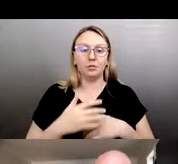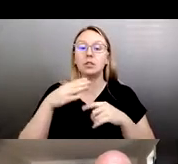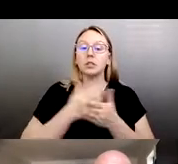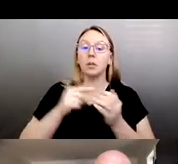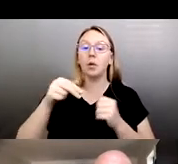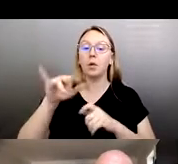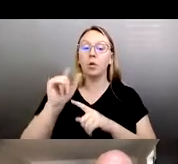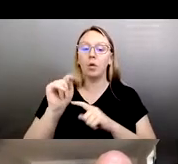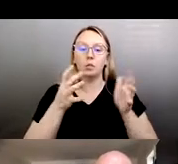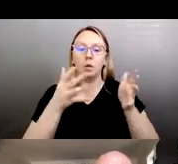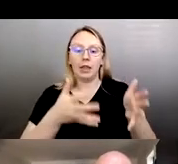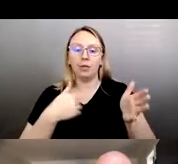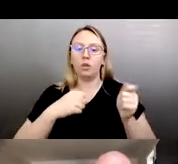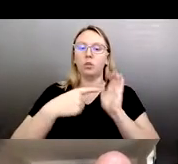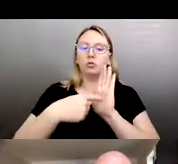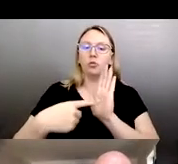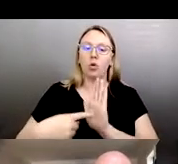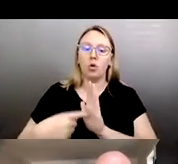to guests.